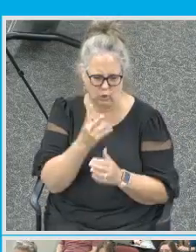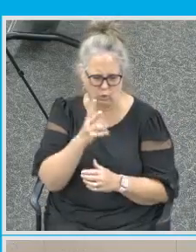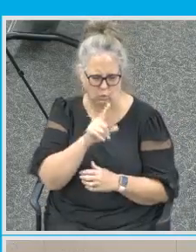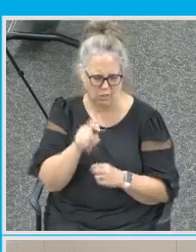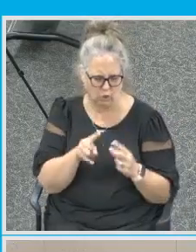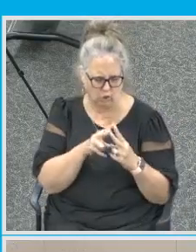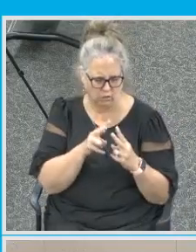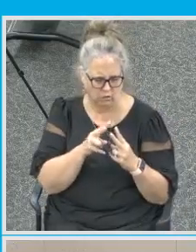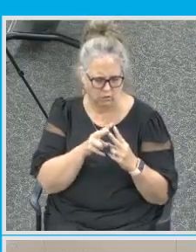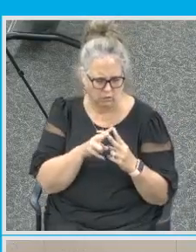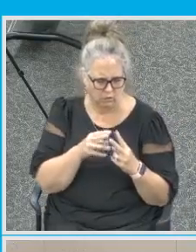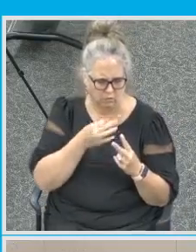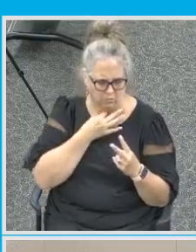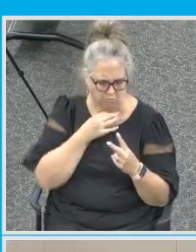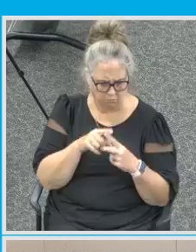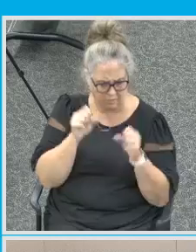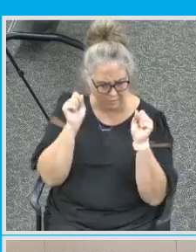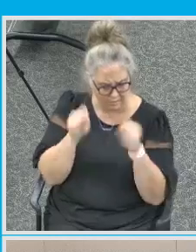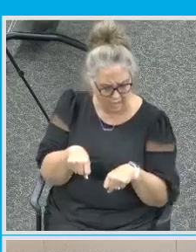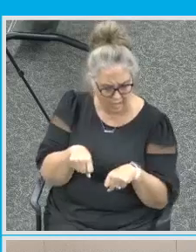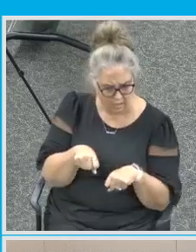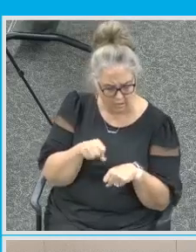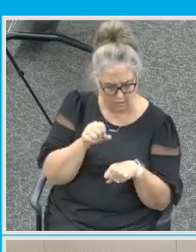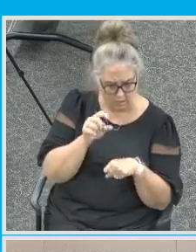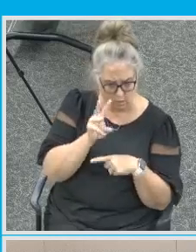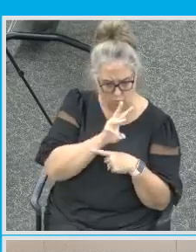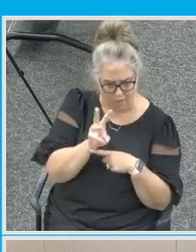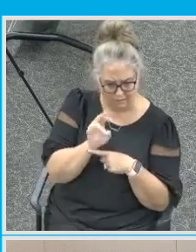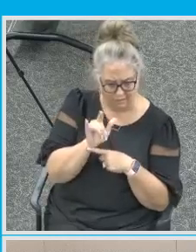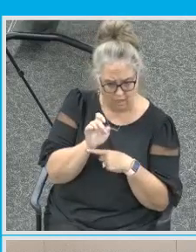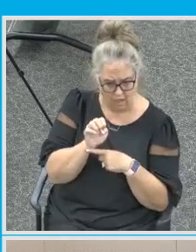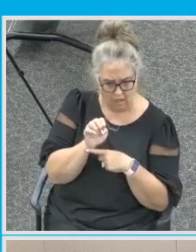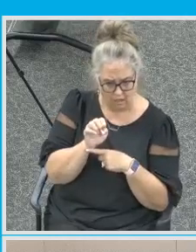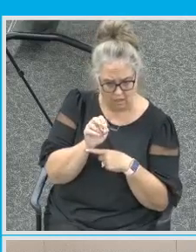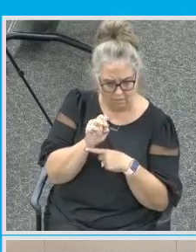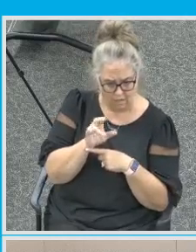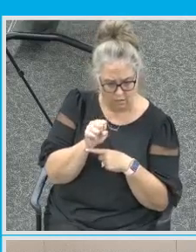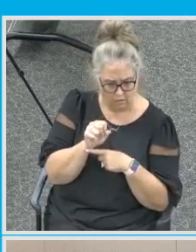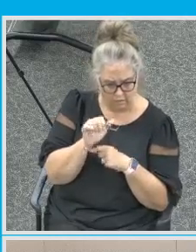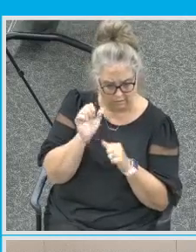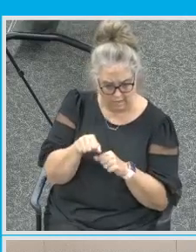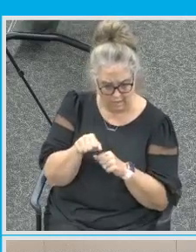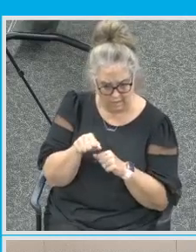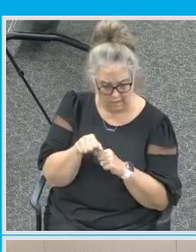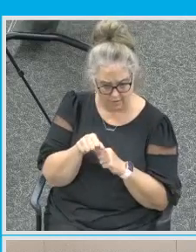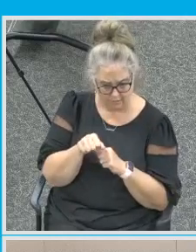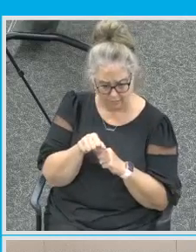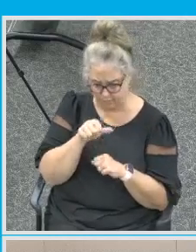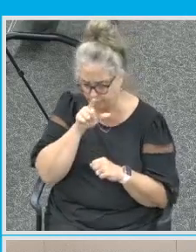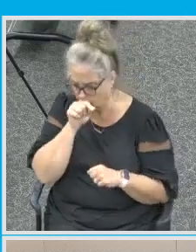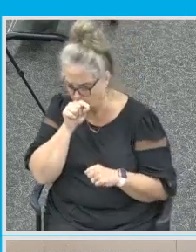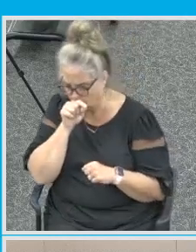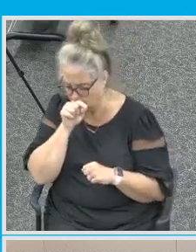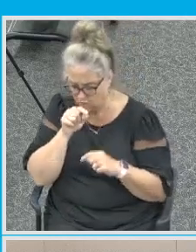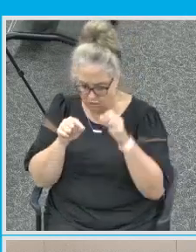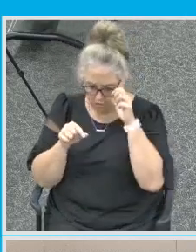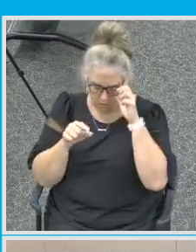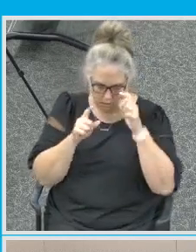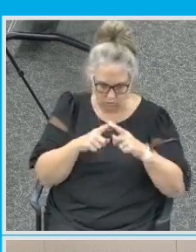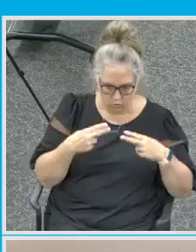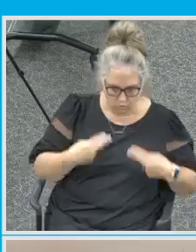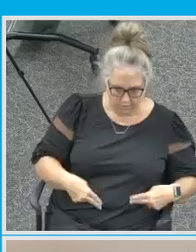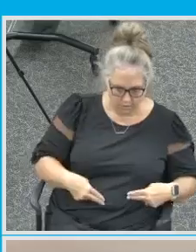West Nile virus can it be transmitted from bird to human or human to human? And second question